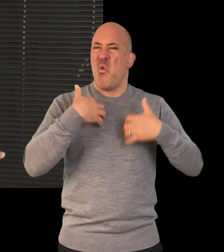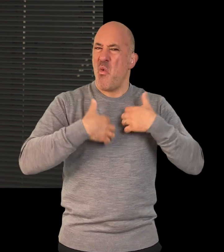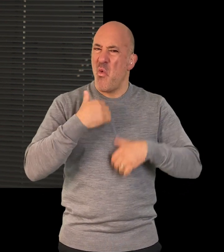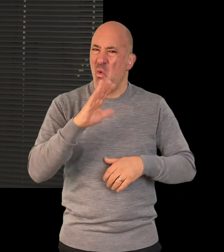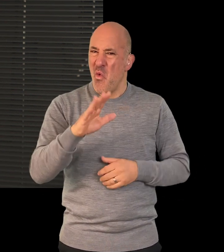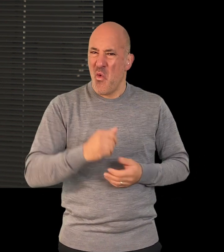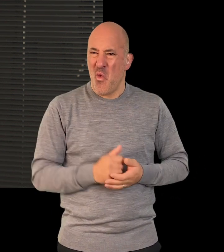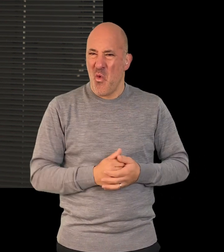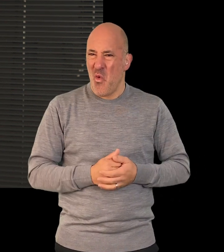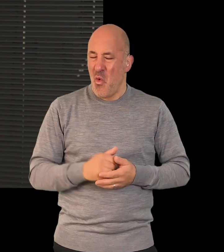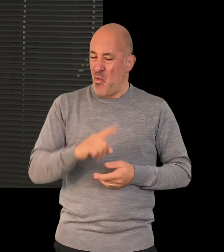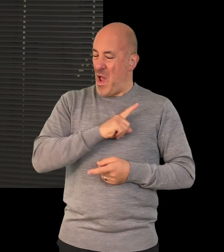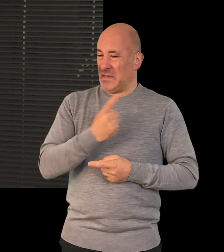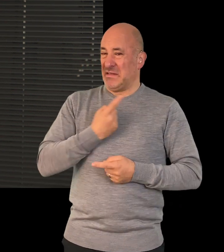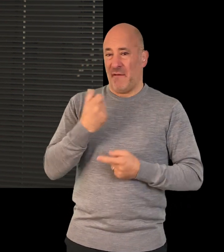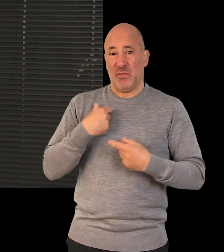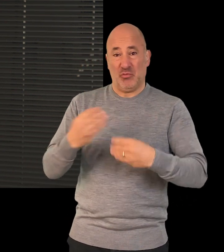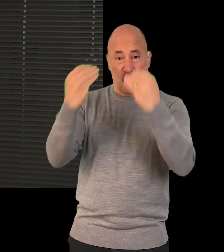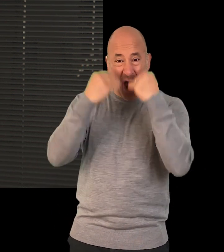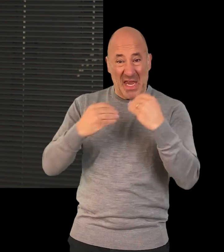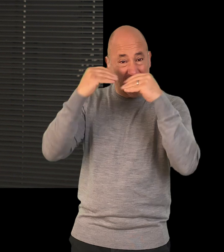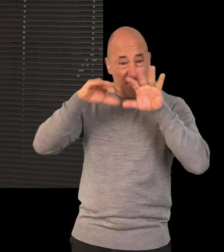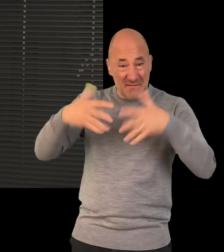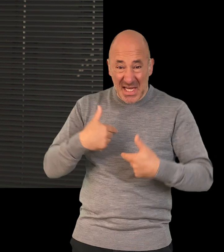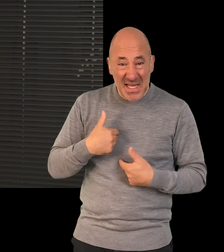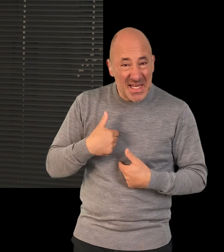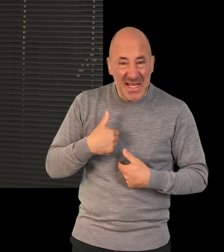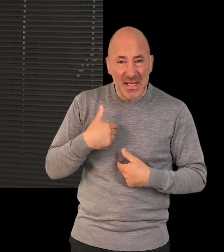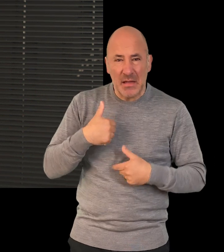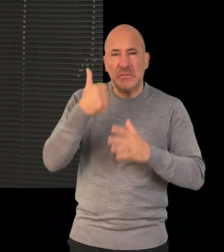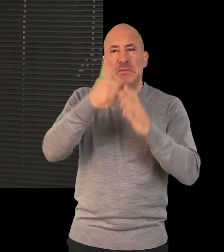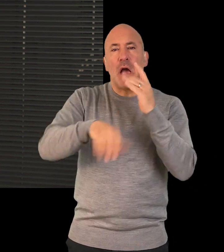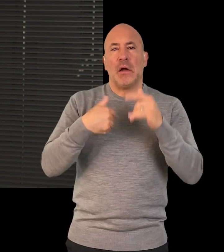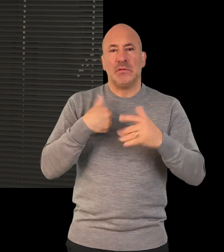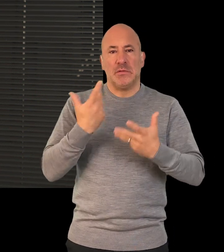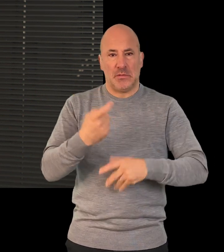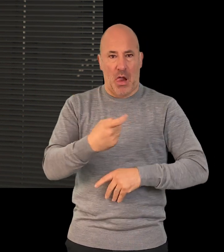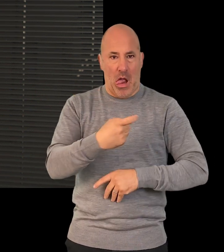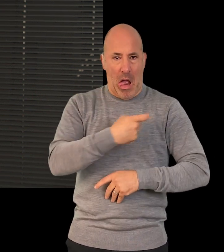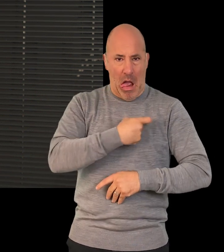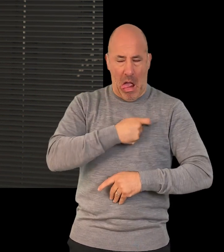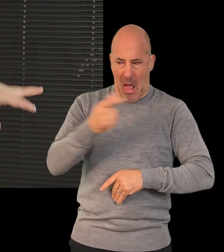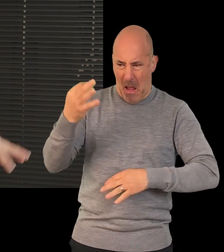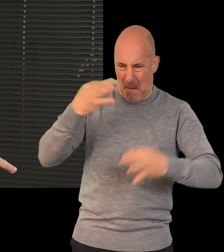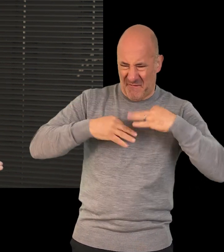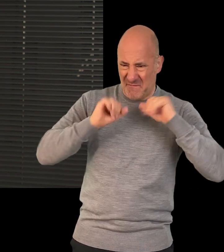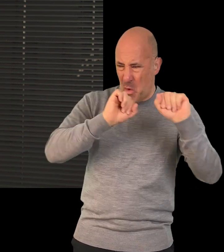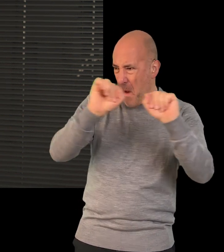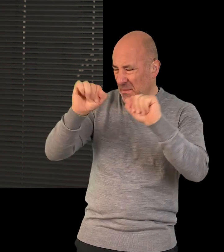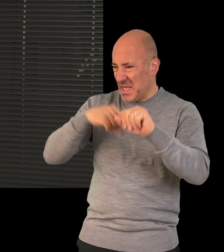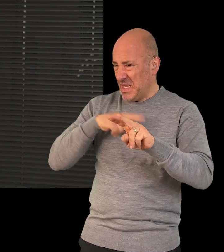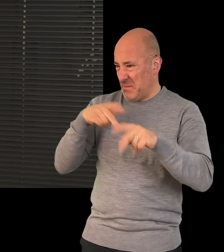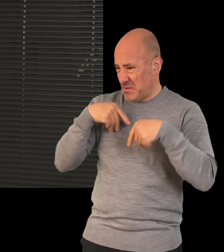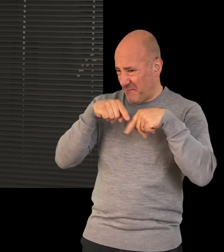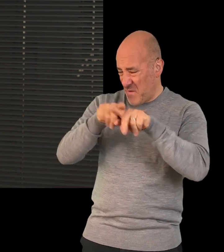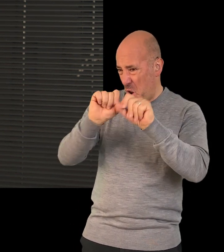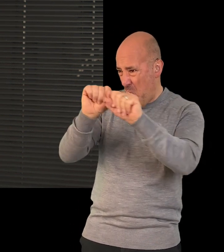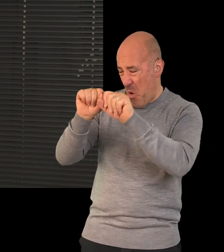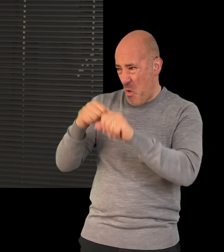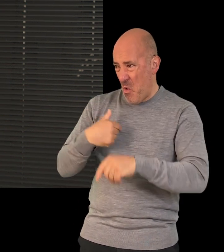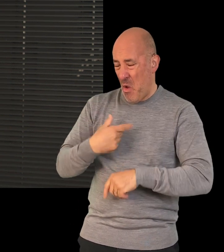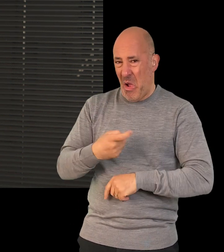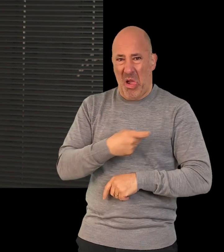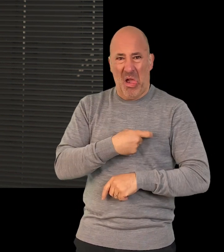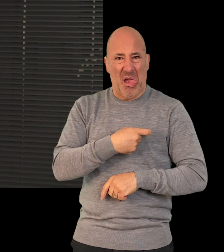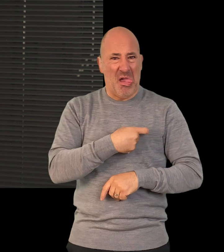because I hadn't had any training, I think initially I felt really anxious about the normative ways of performing. And because I